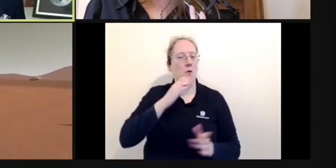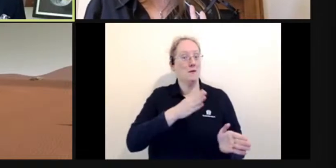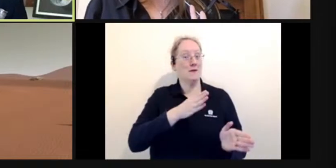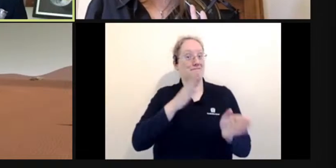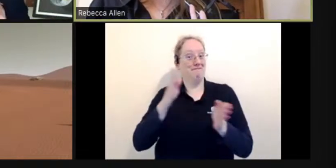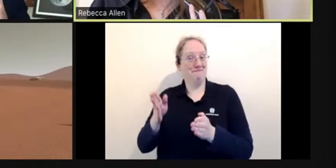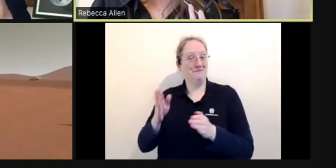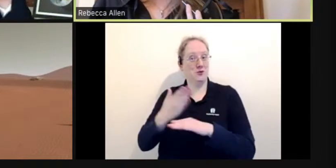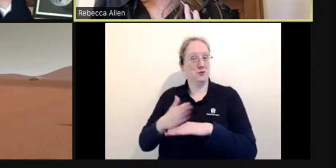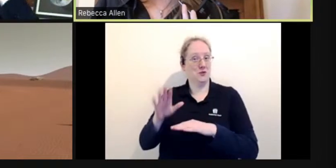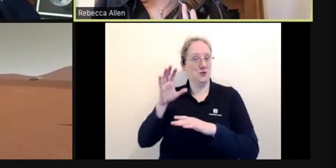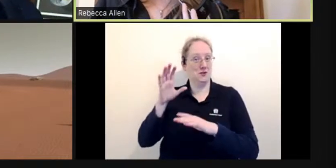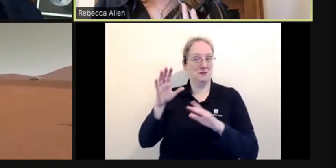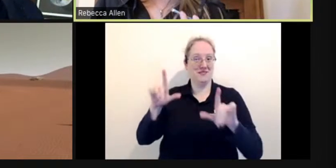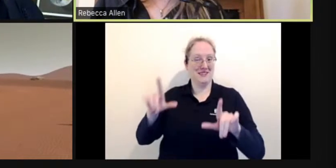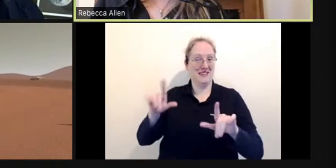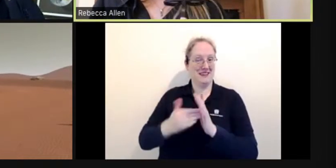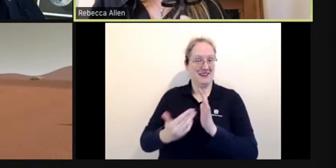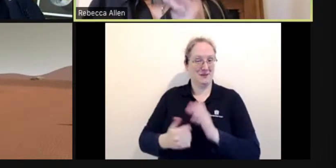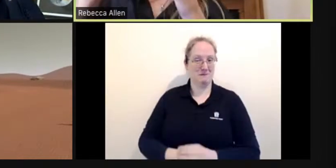now. That's right.